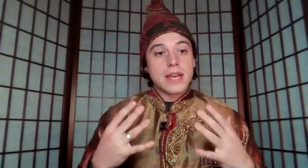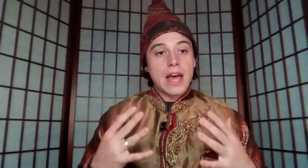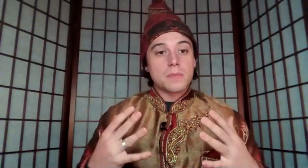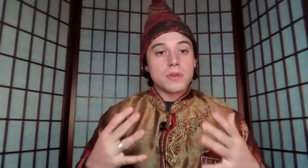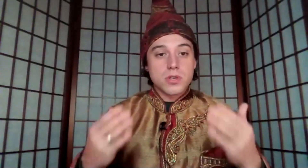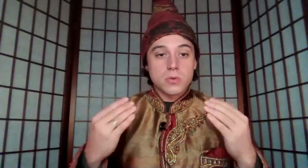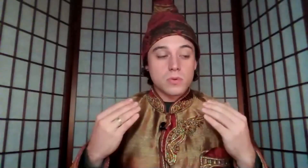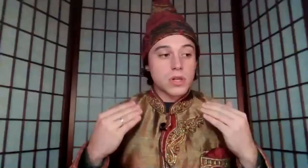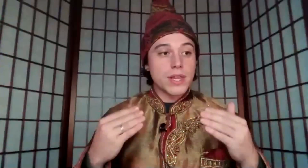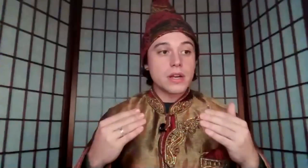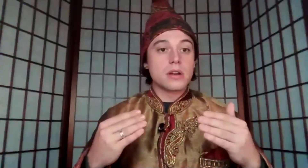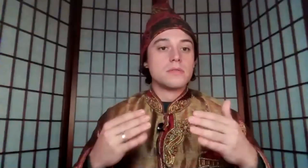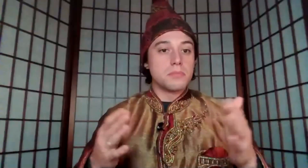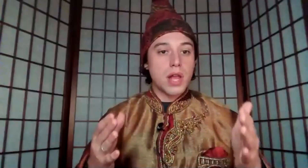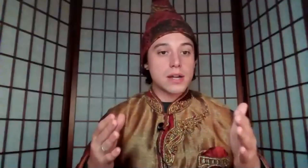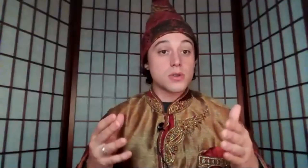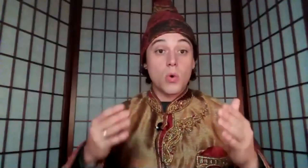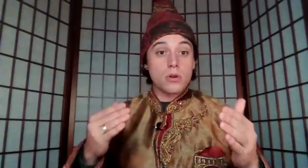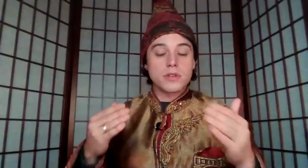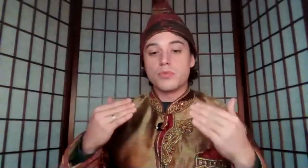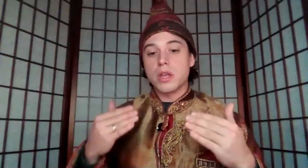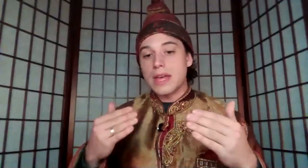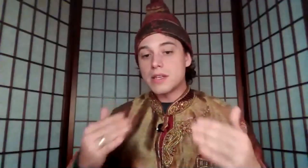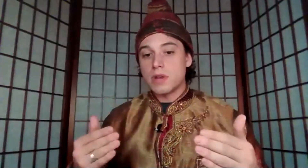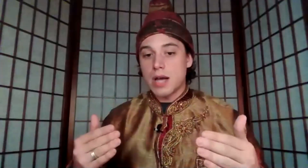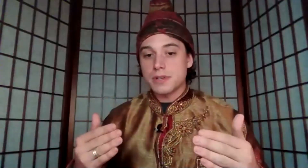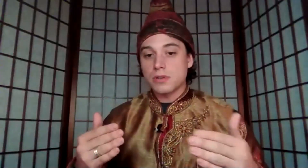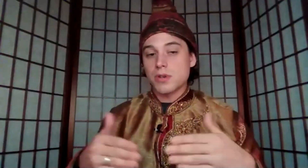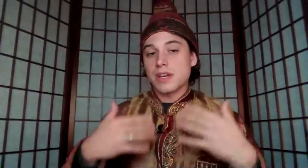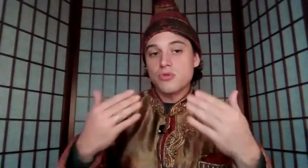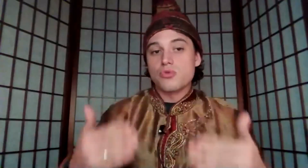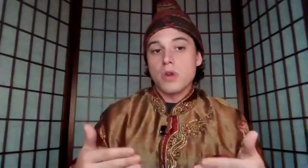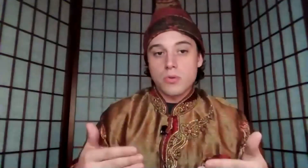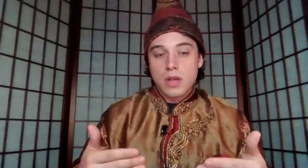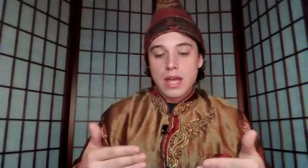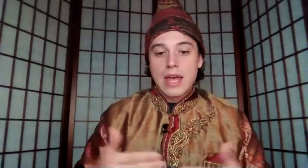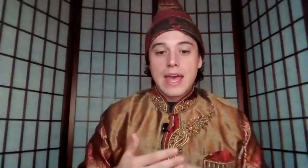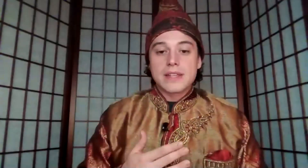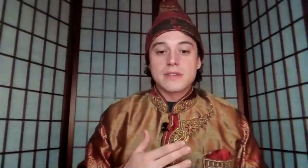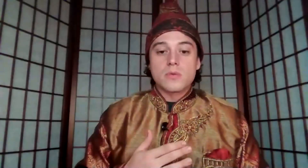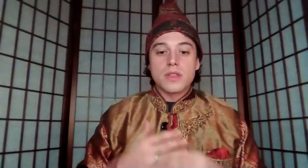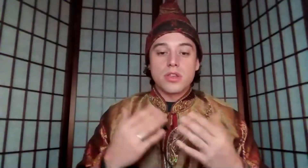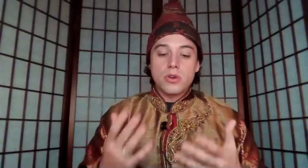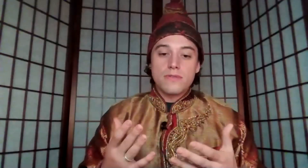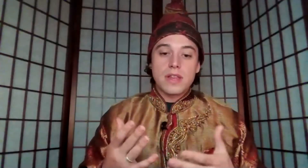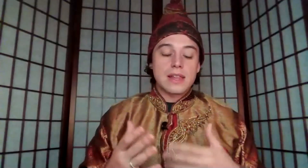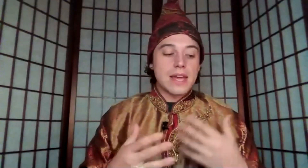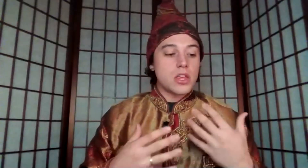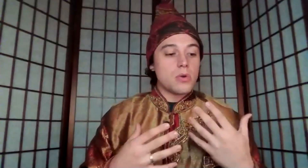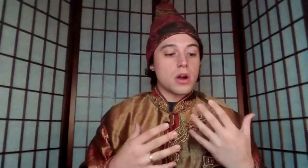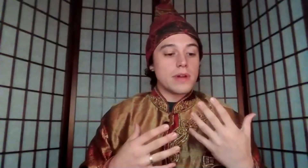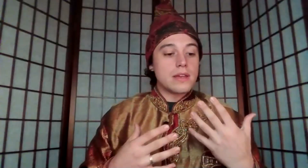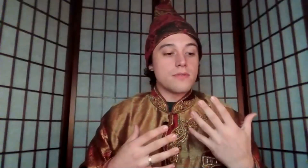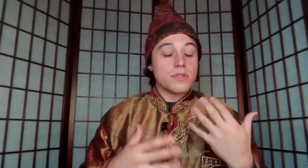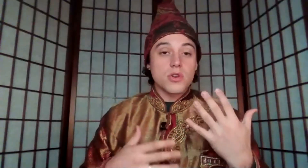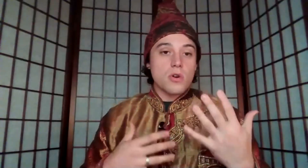be able to help you to clear blocks or to bring you into an obstacle so you can grow. And so with you feeling like